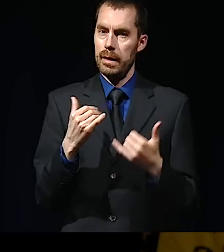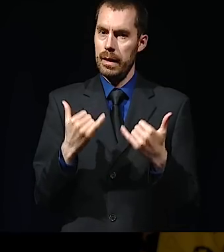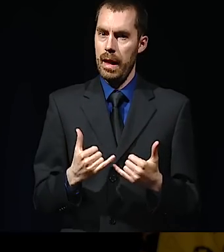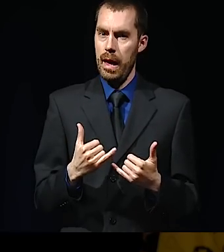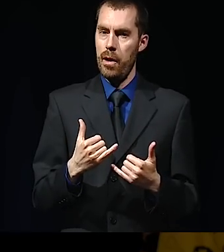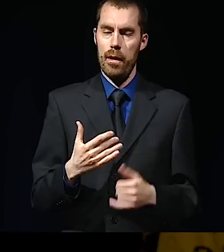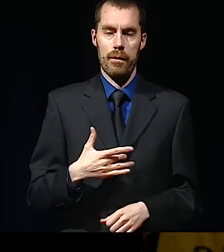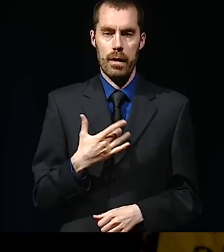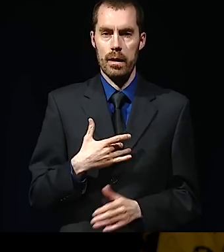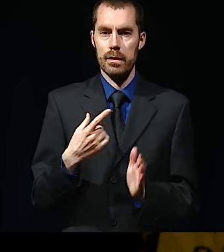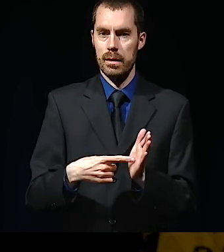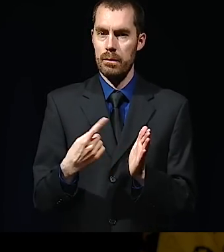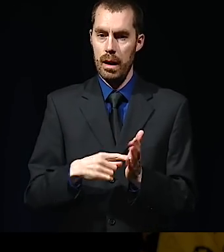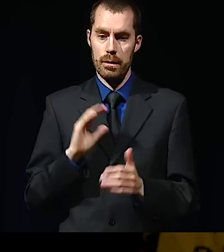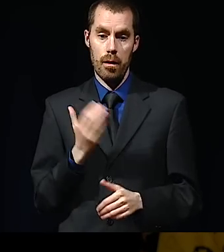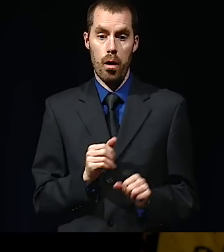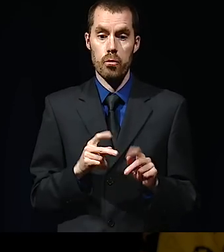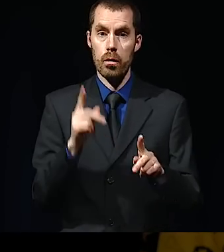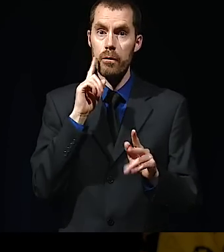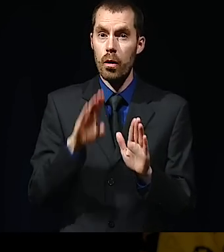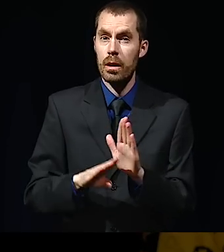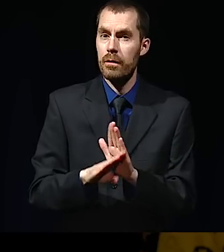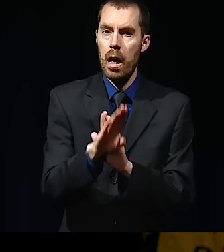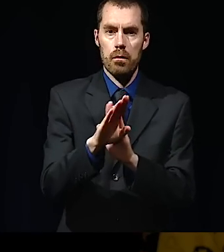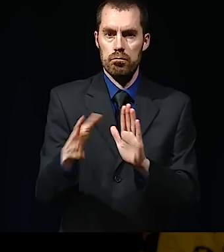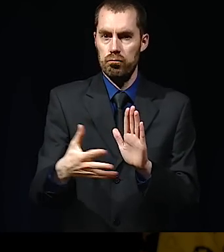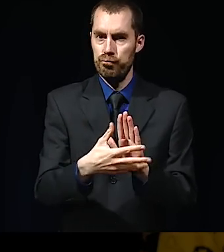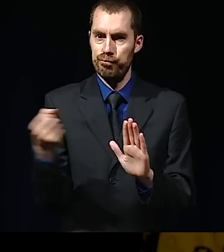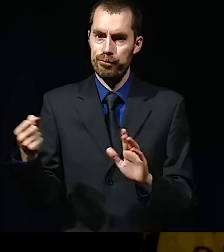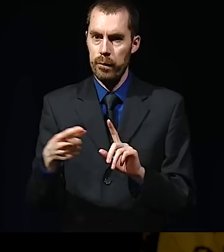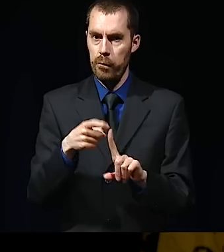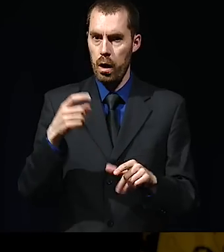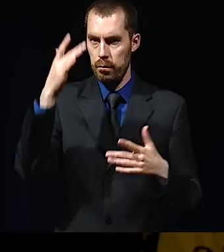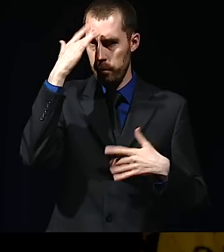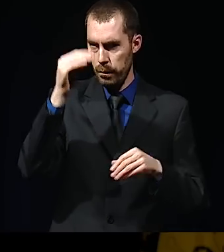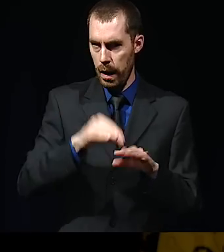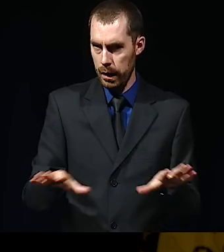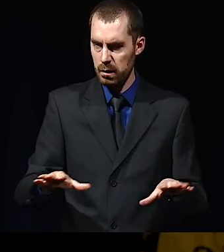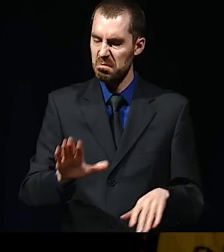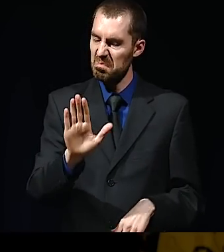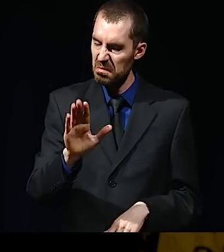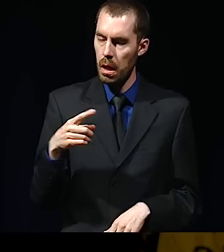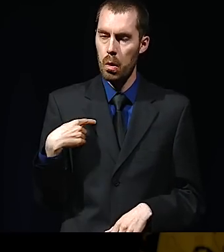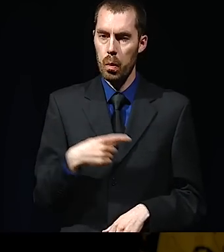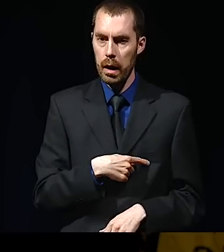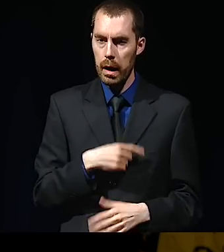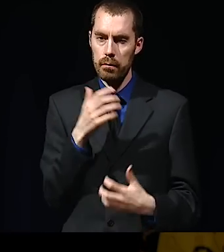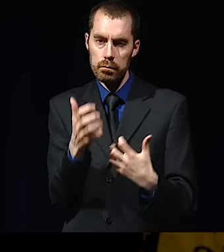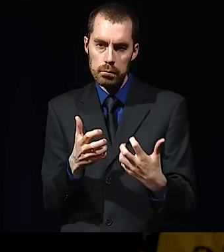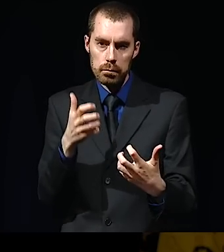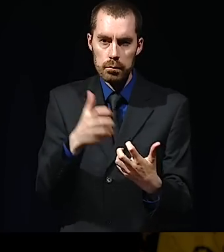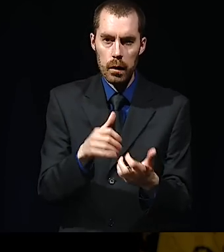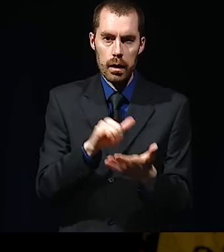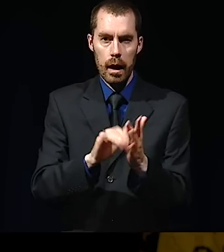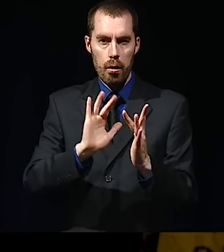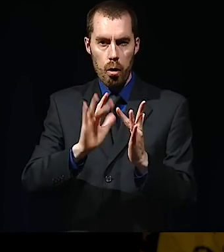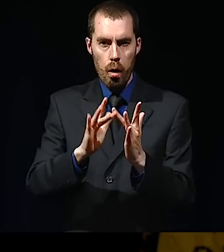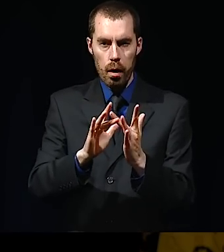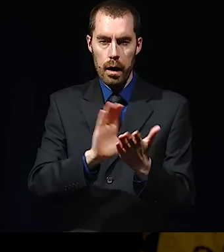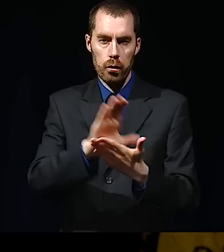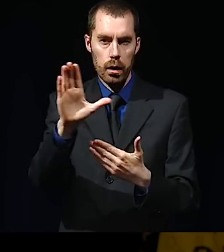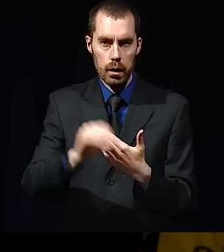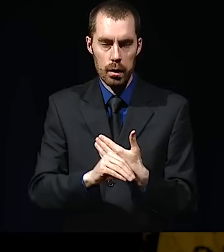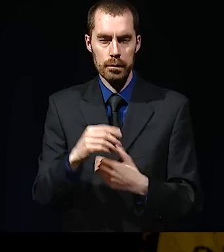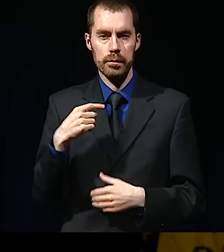further develop as nurses. Nonetheless, we adapted to the online curriculum and managed to find the positives and the wondrous